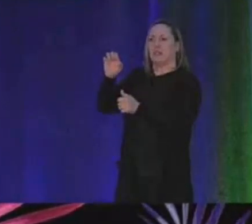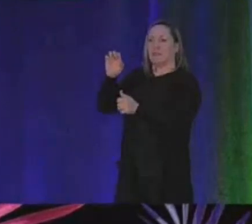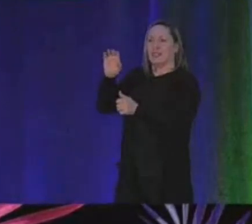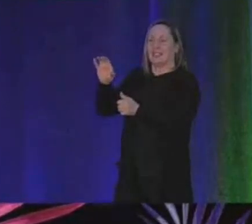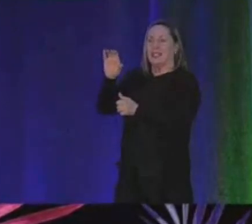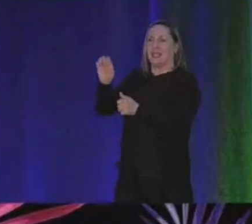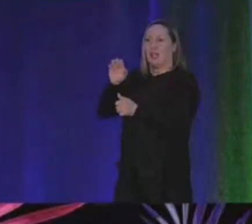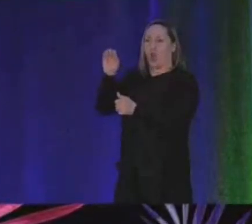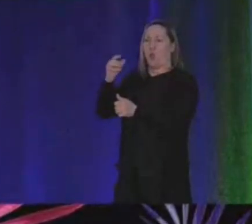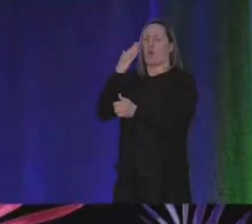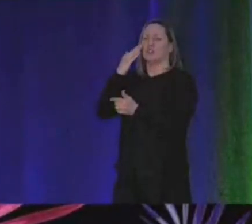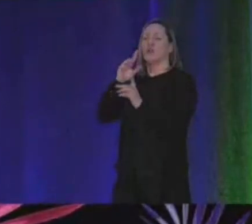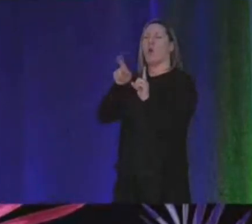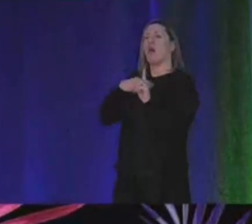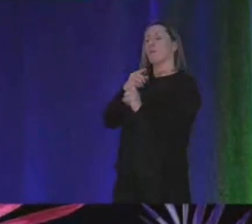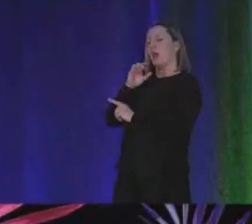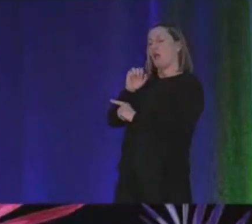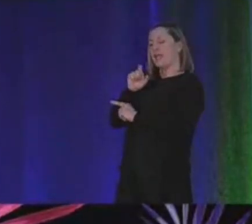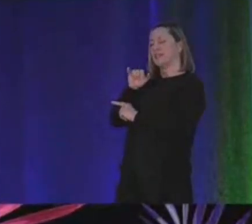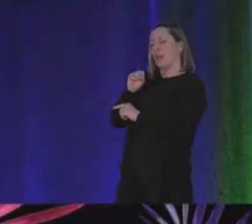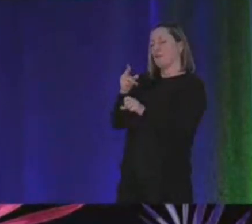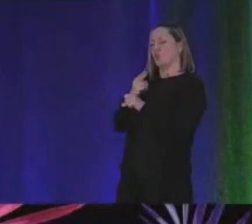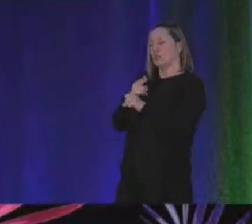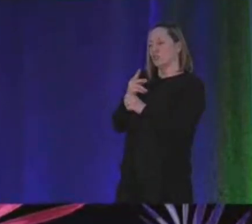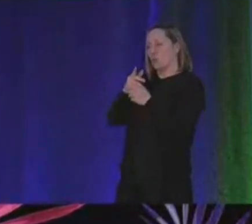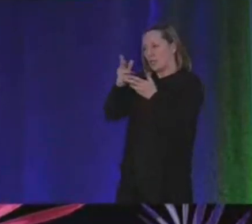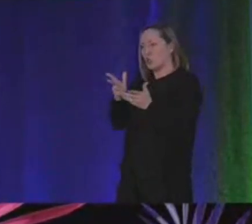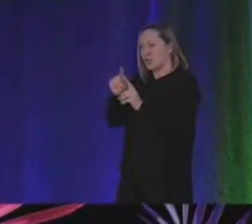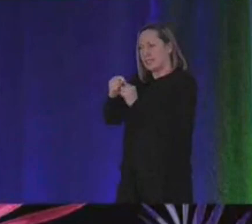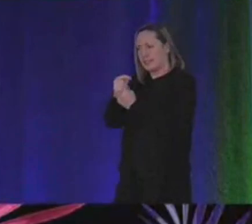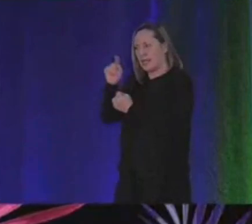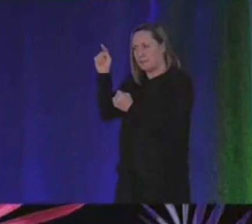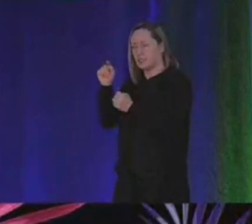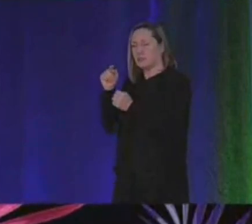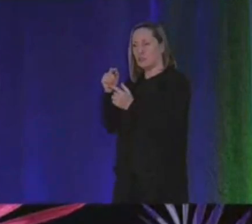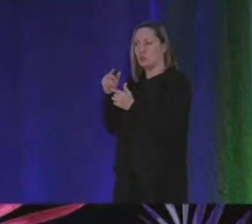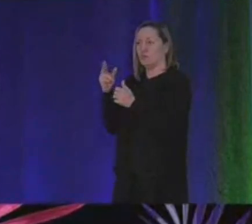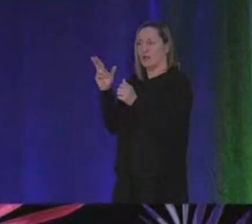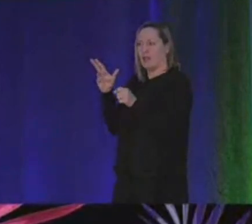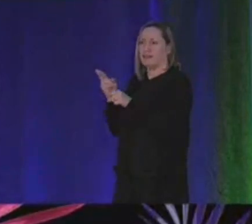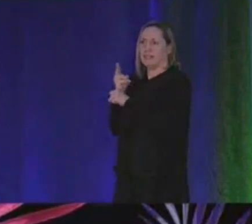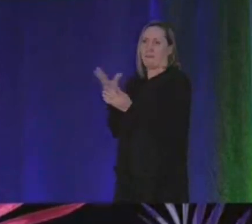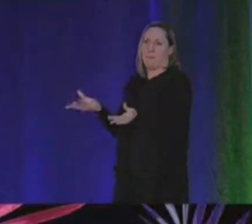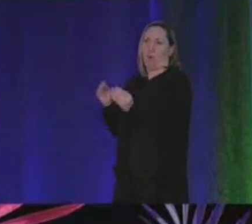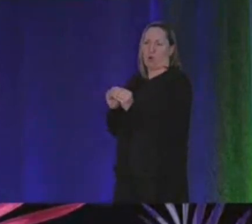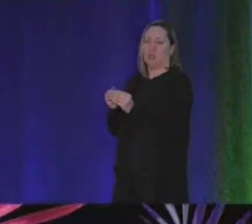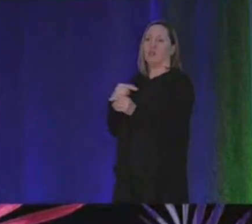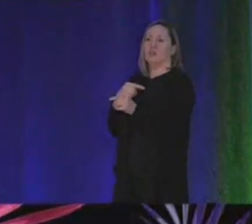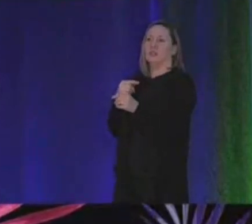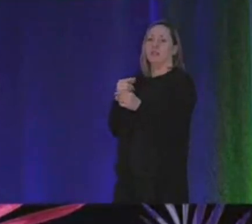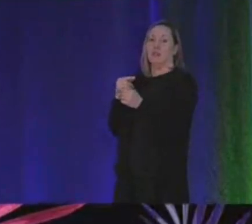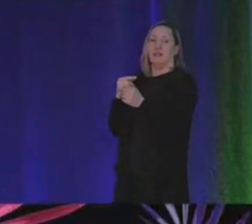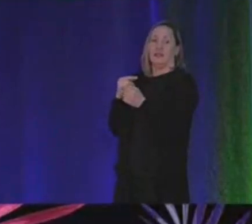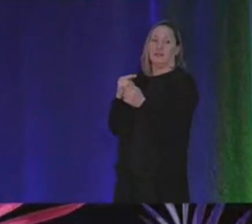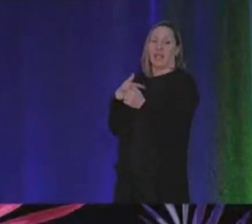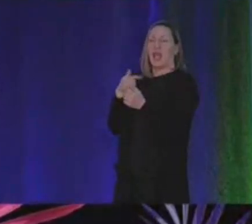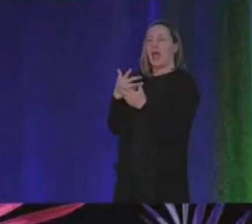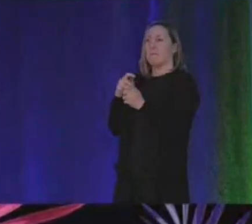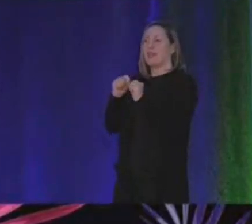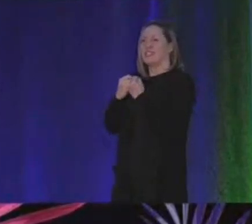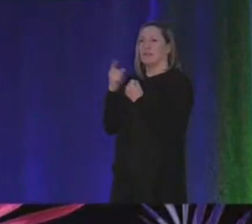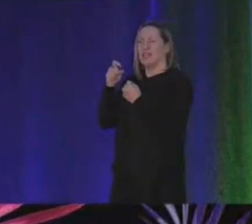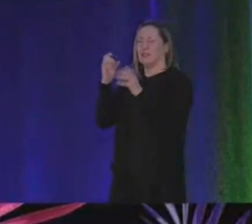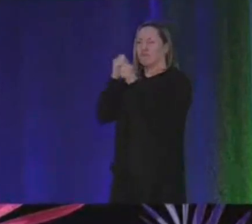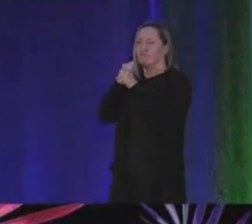of Axiom adoption, so he can encourage teams to like adapt more. And also my team needed some kind of visualization